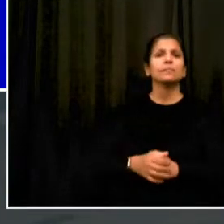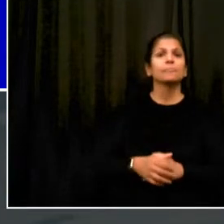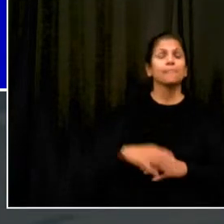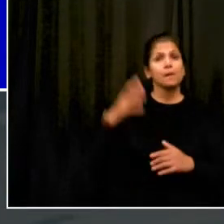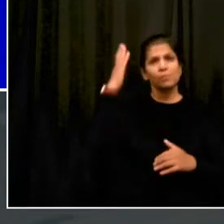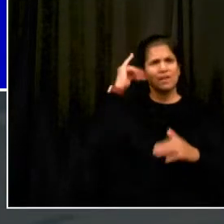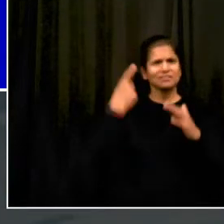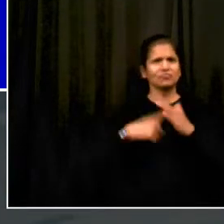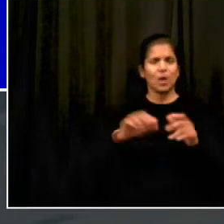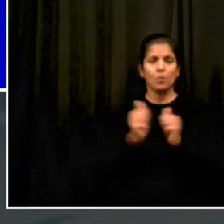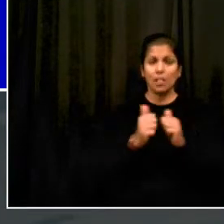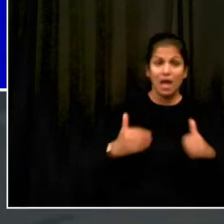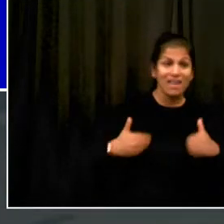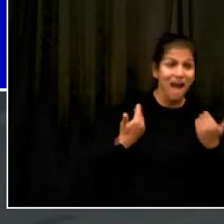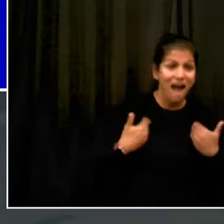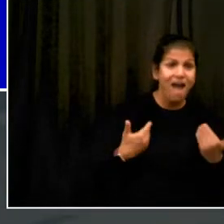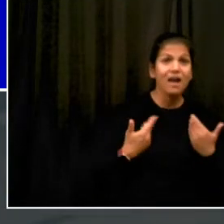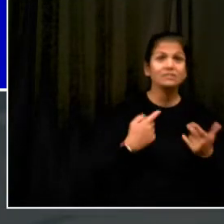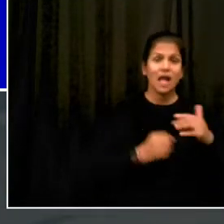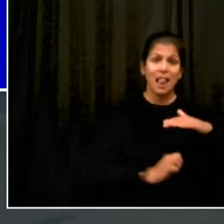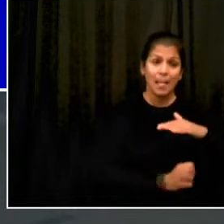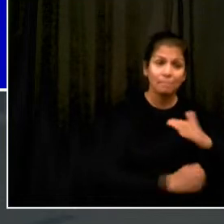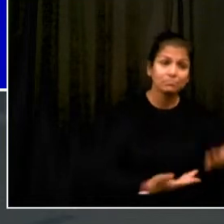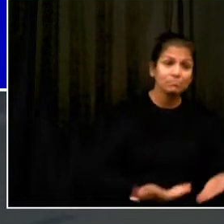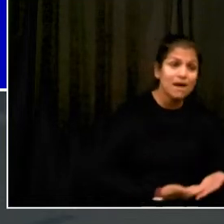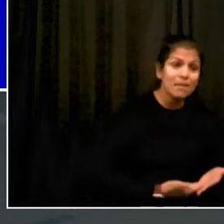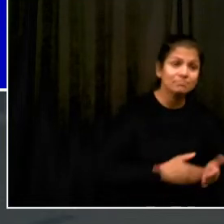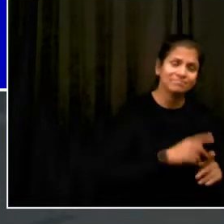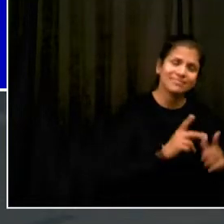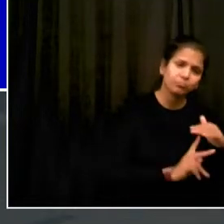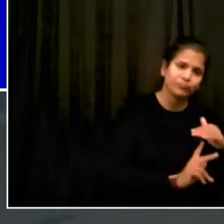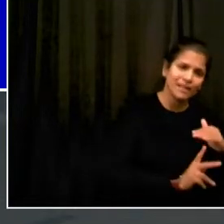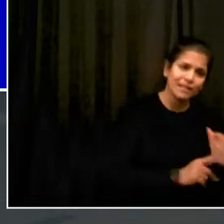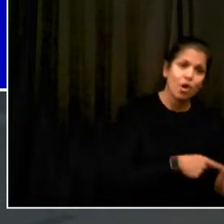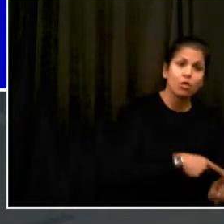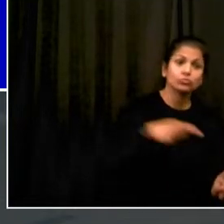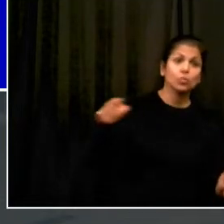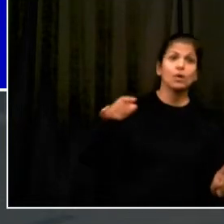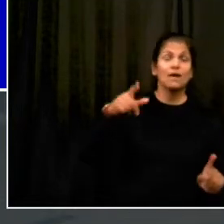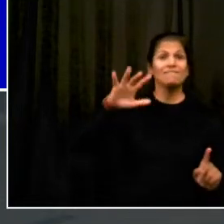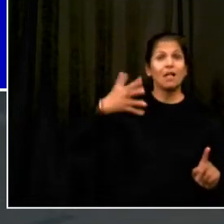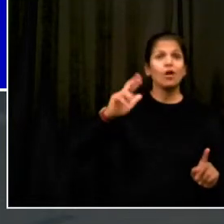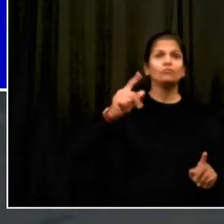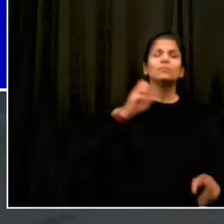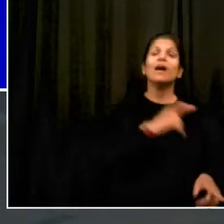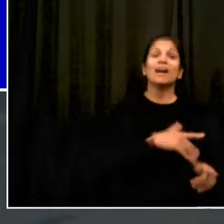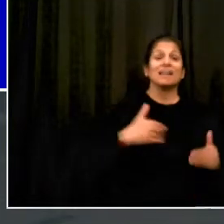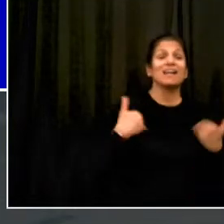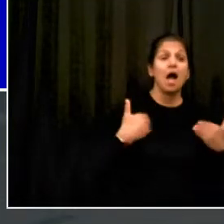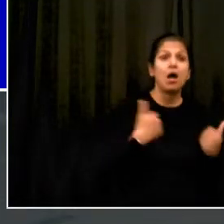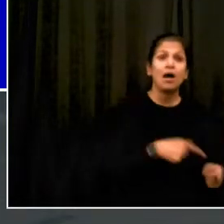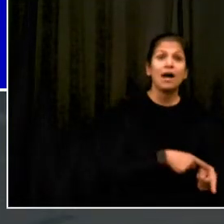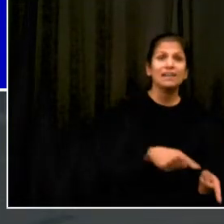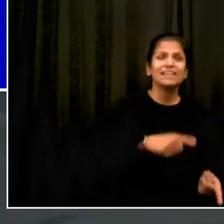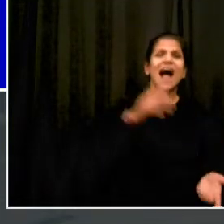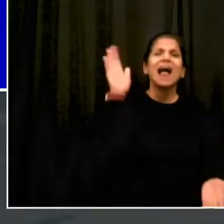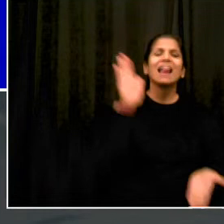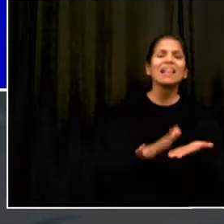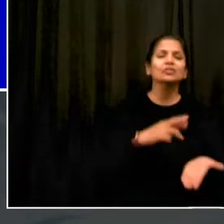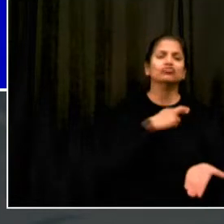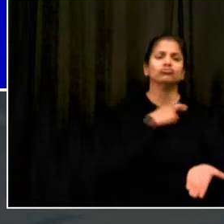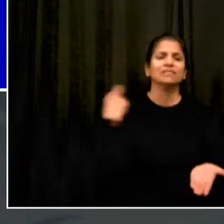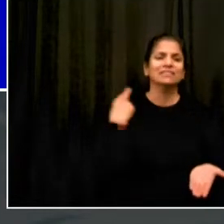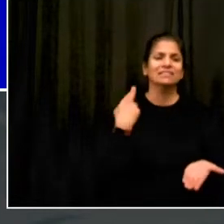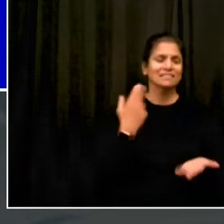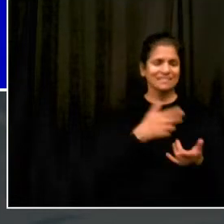the demands that our parents are going through, and I feel for all our parents who are experiencing so many challenges right now, how important it